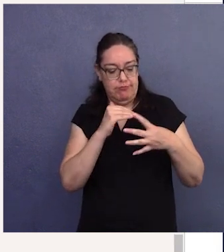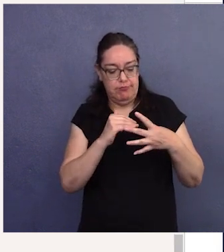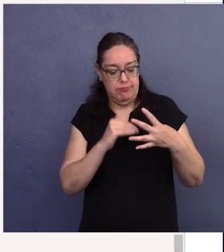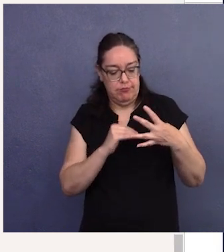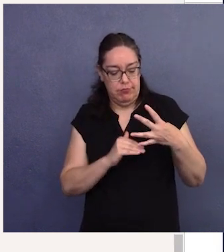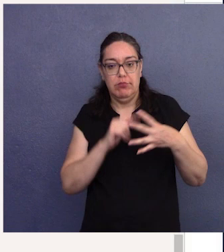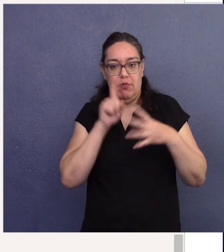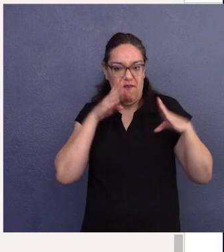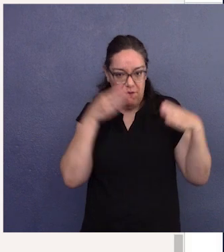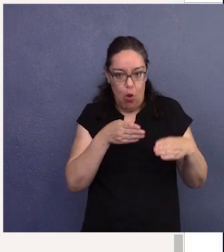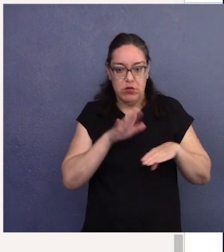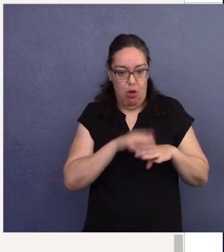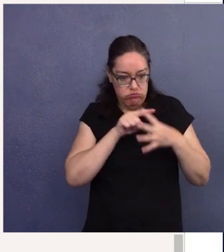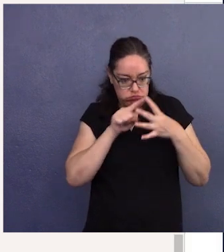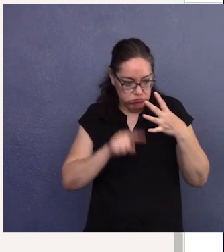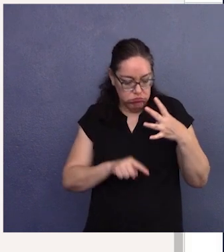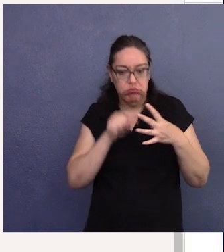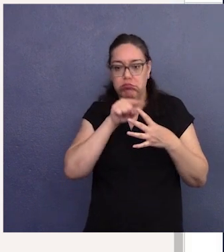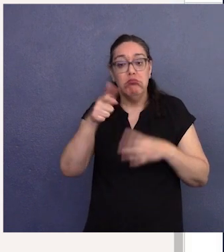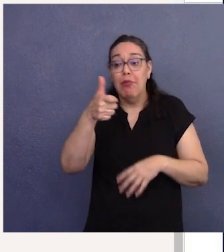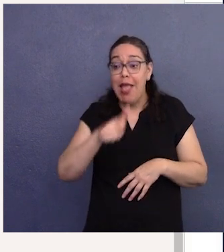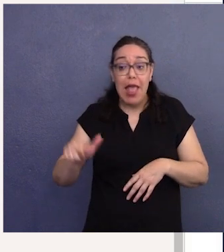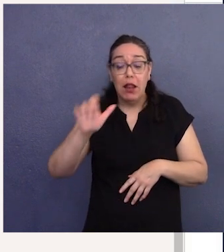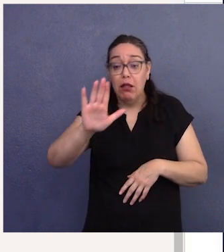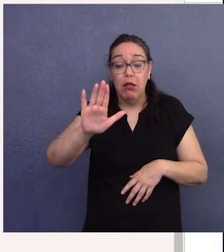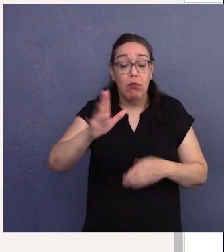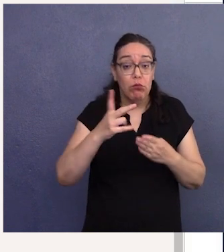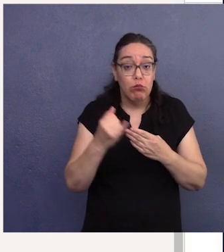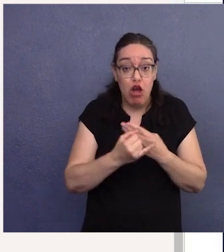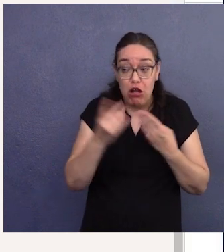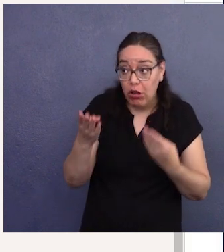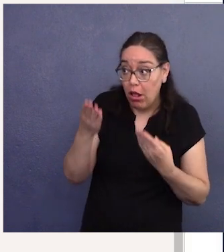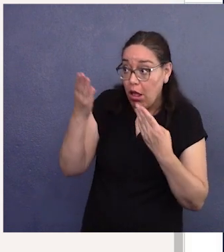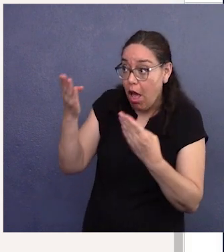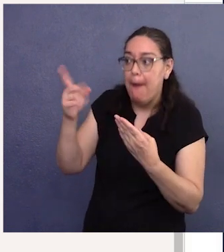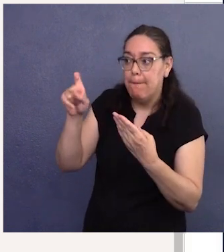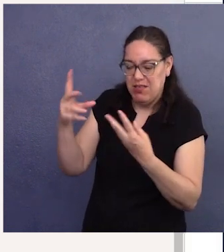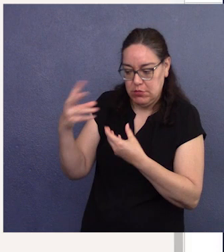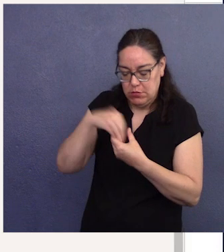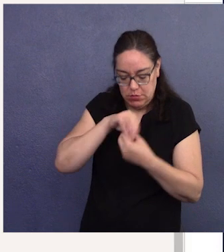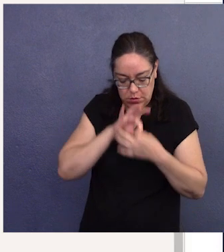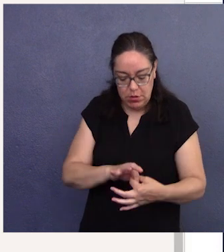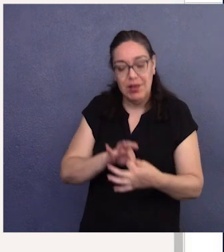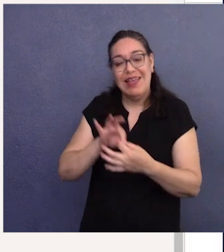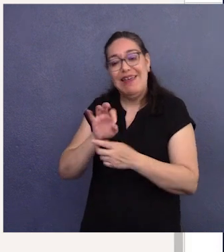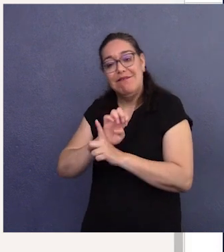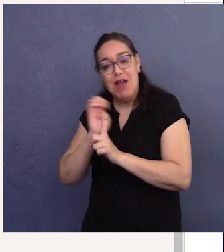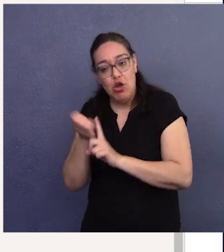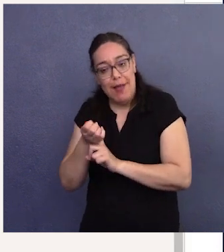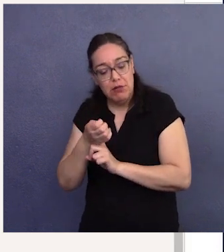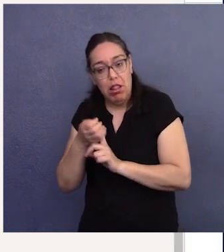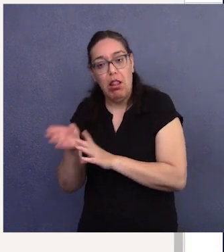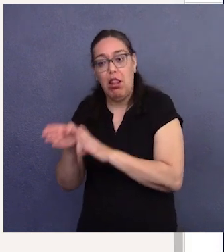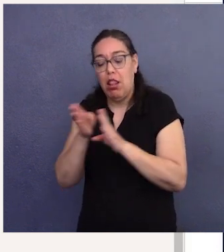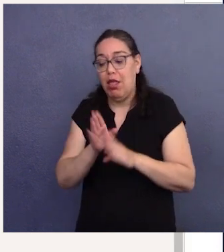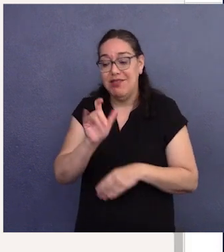focusing on. So any project that you propose need to be either environmental in nature